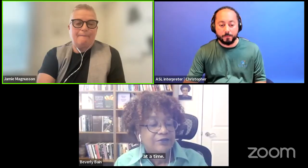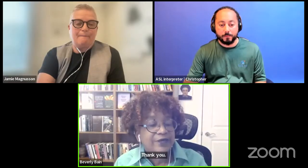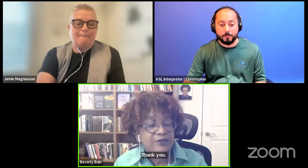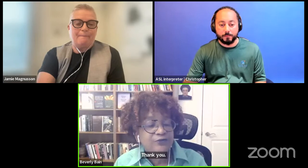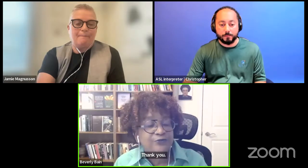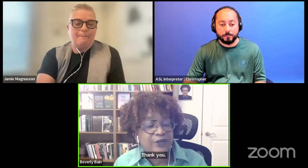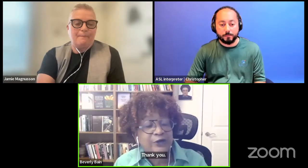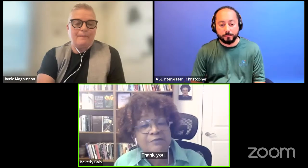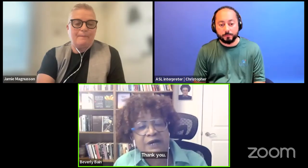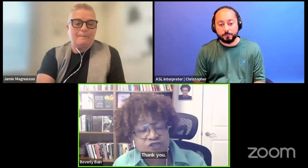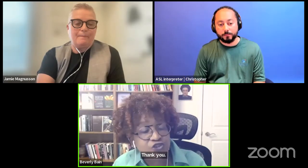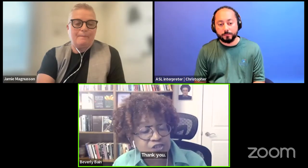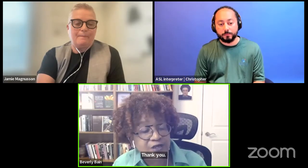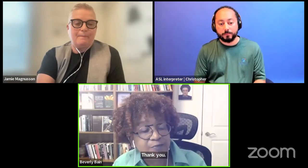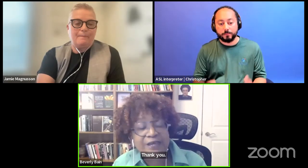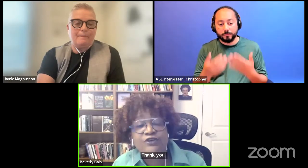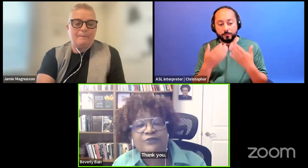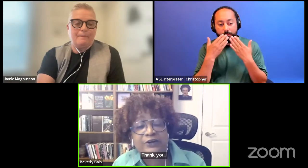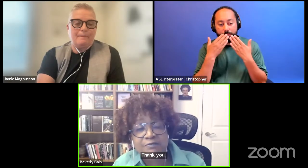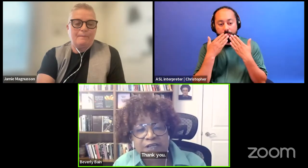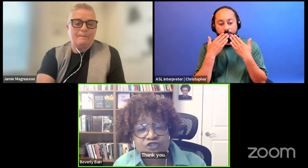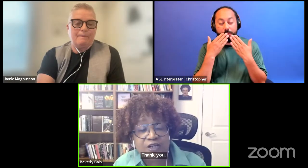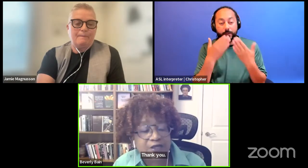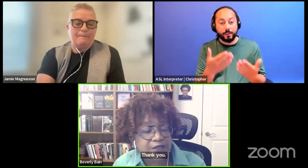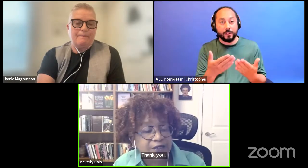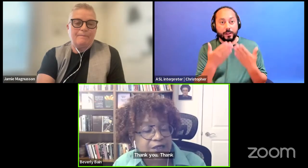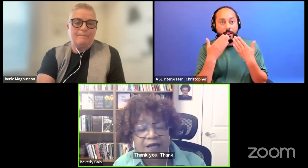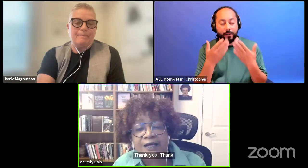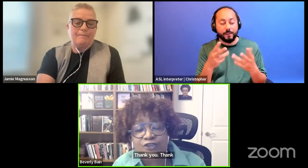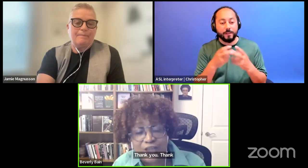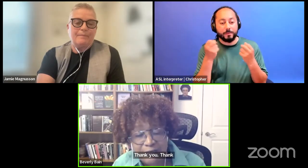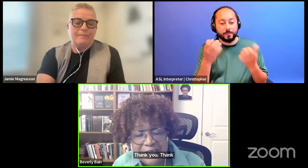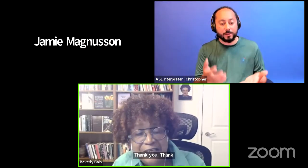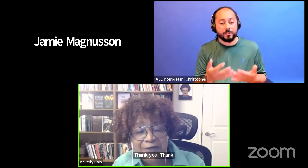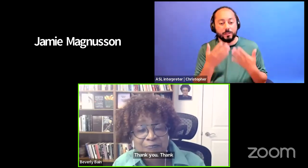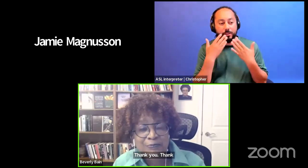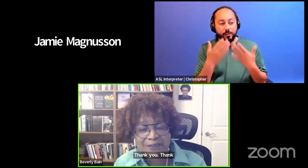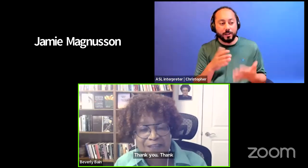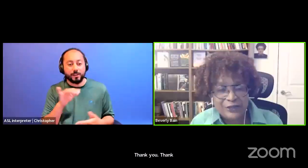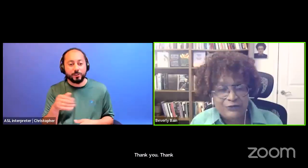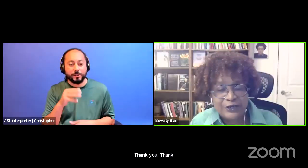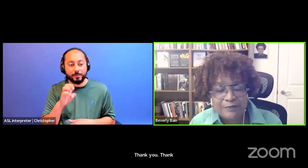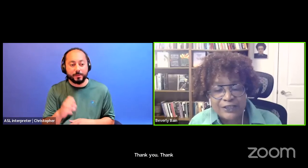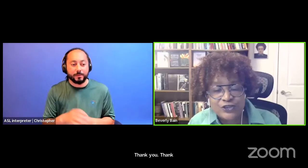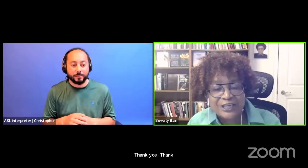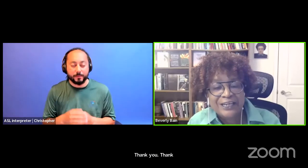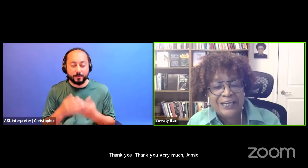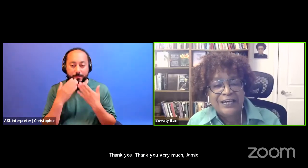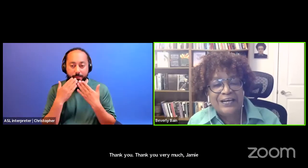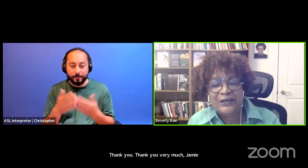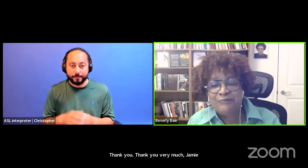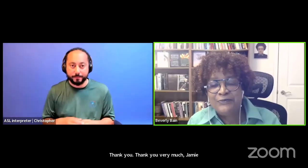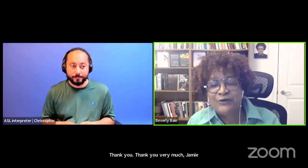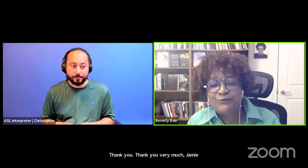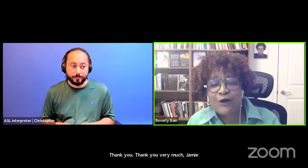Thank you. Thank you very much, Jamie. Thank you very much.